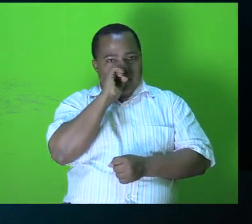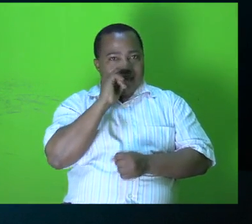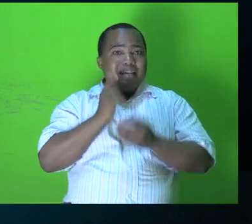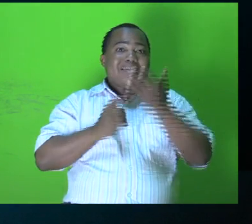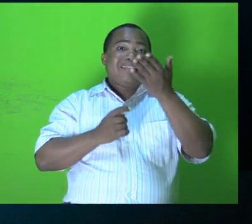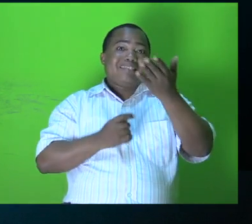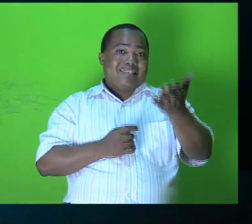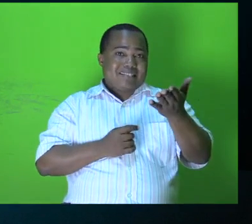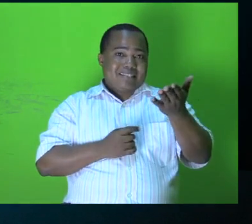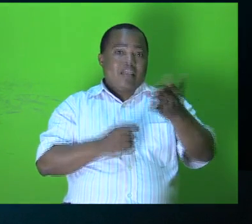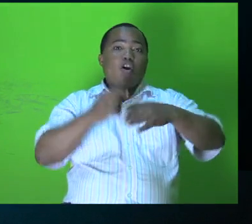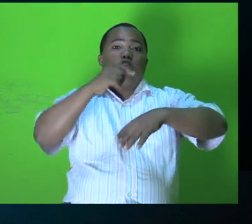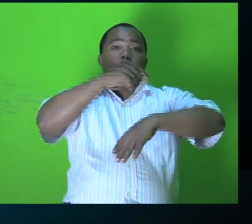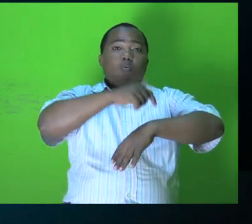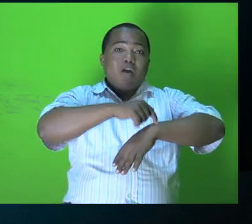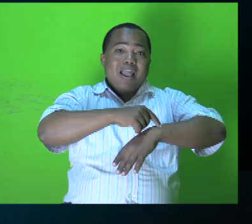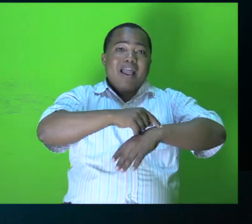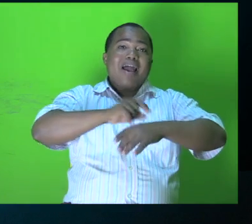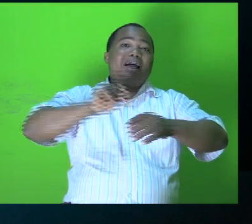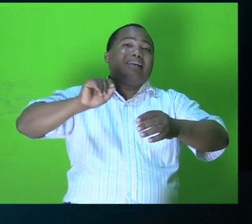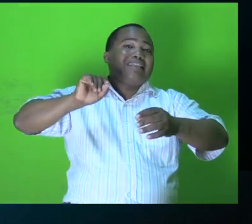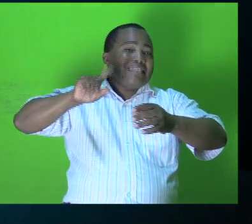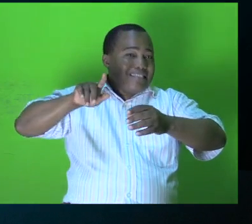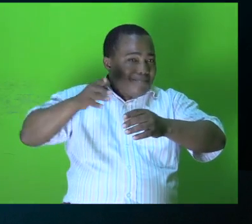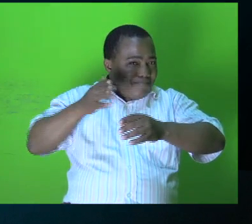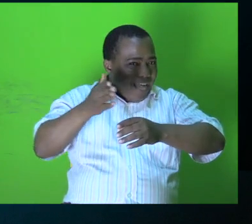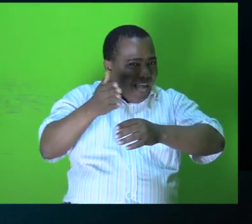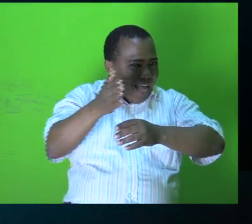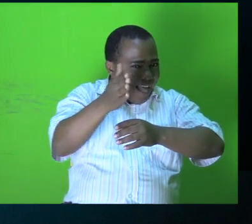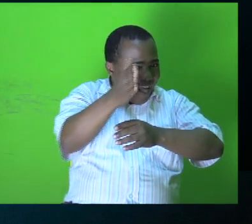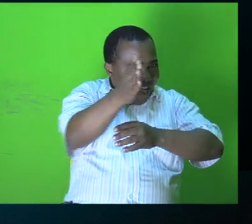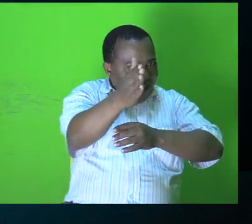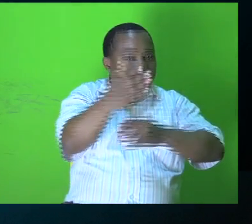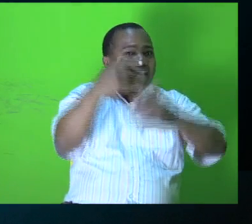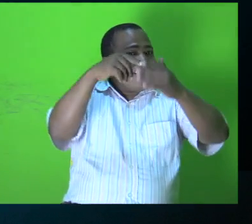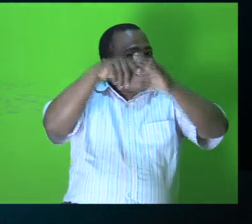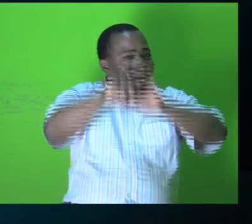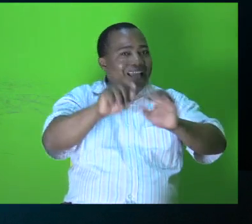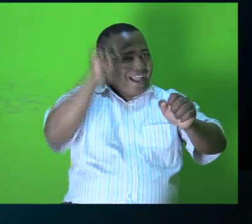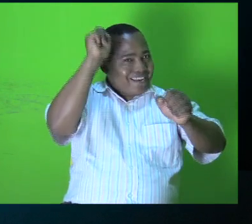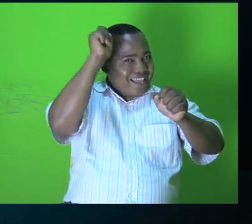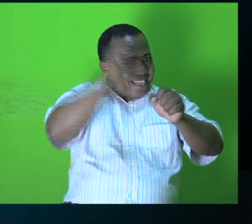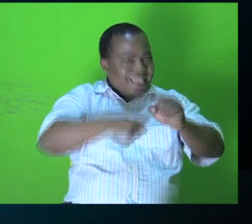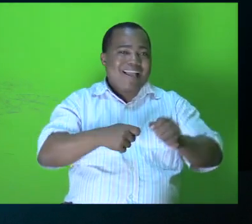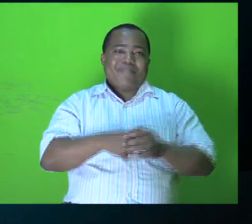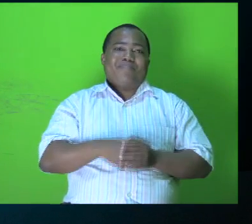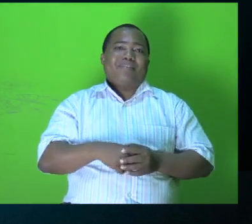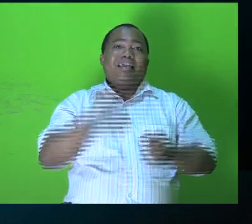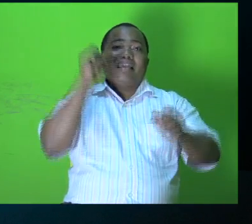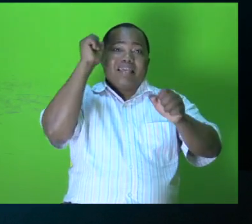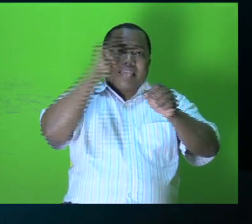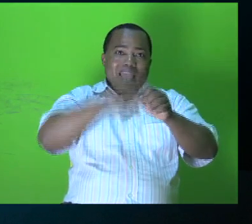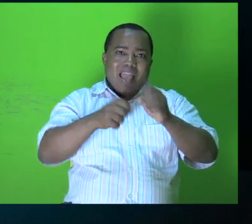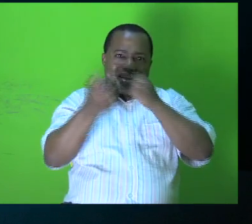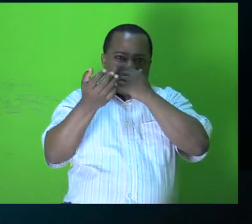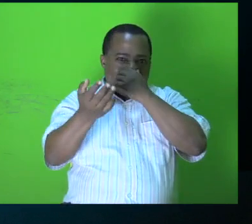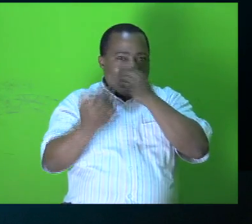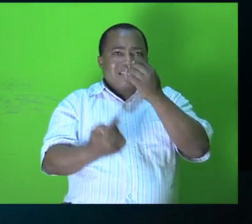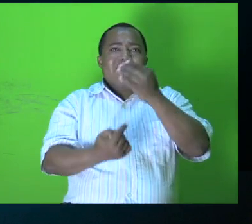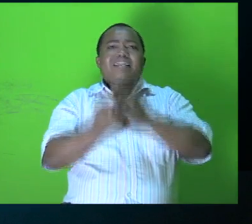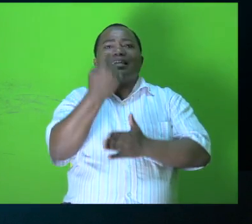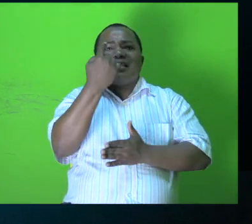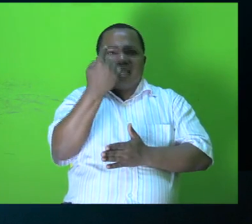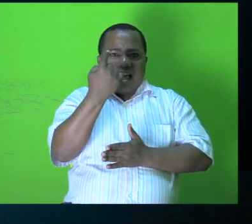case, when a sperm fertilizes eggs, the zygotes that results